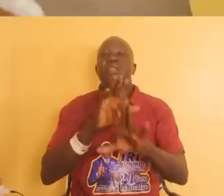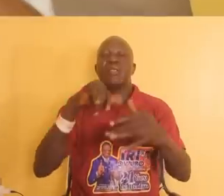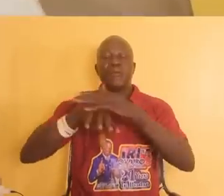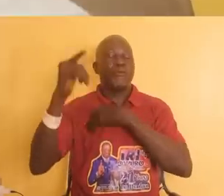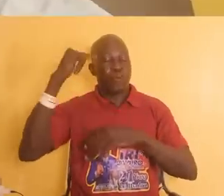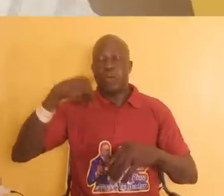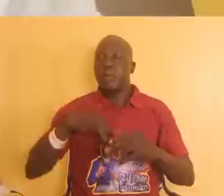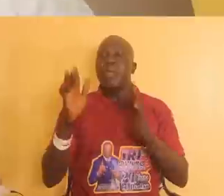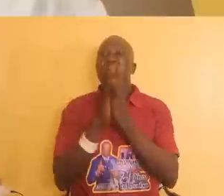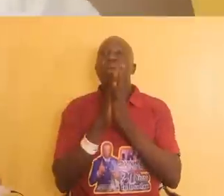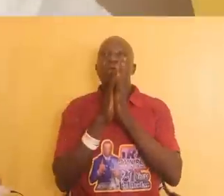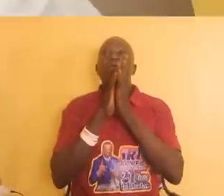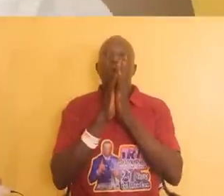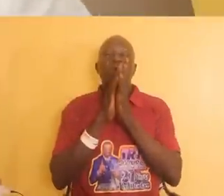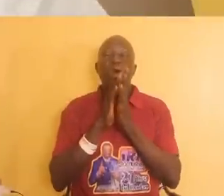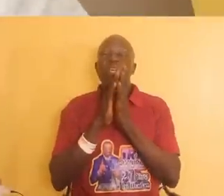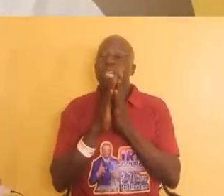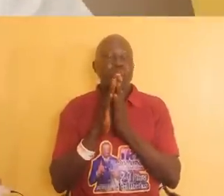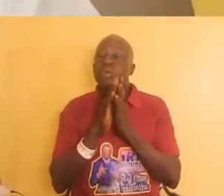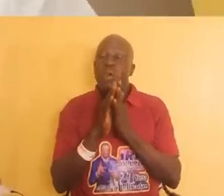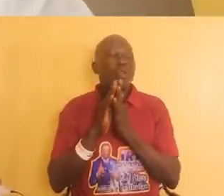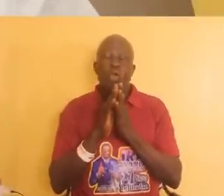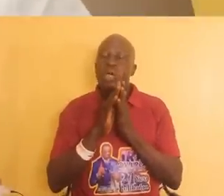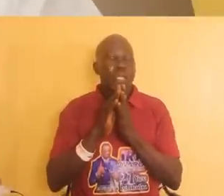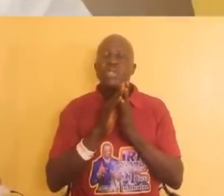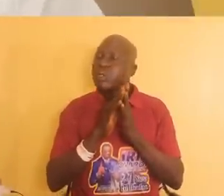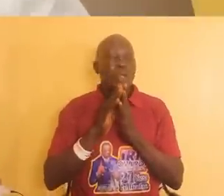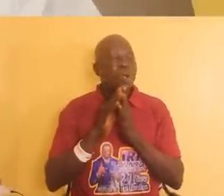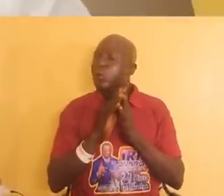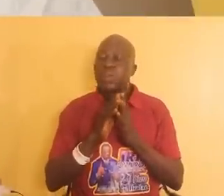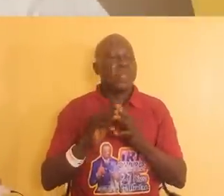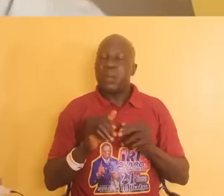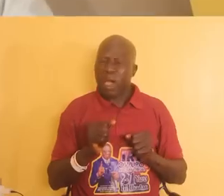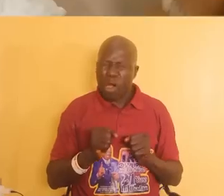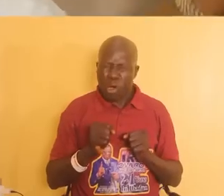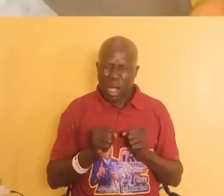oh yeah! Wow! Oh my Jesus! Oh my Jesus! Oh my Jesus!